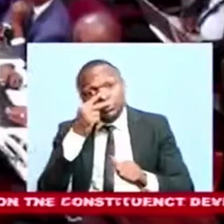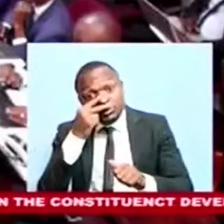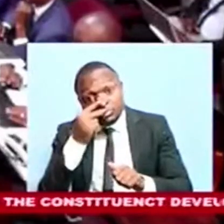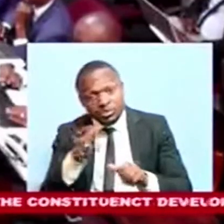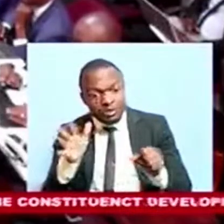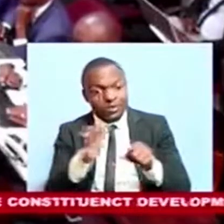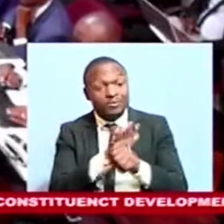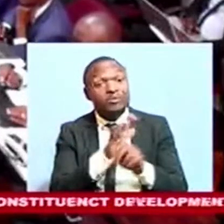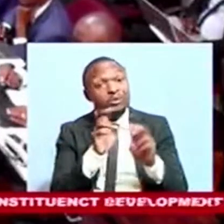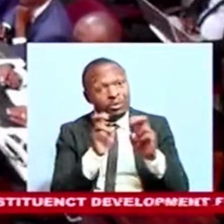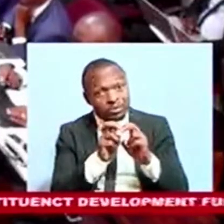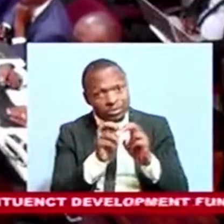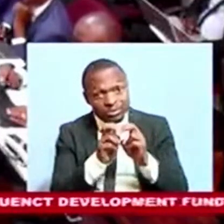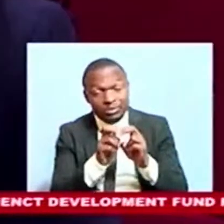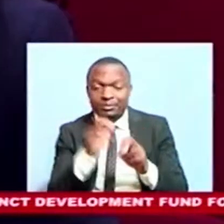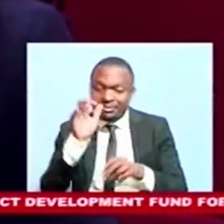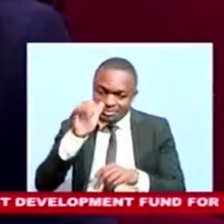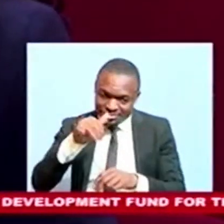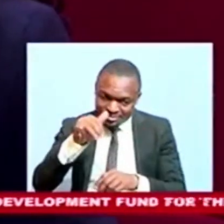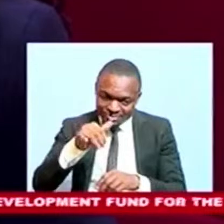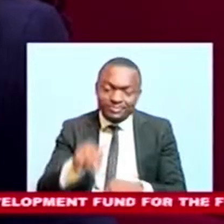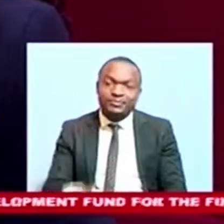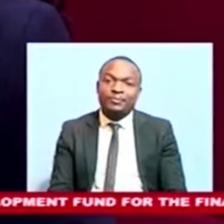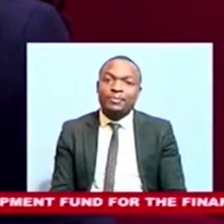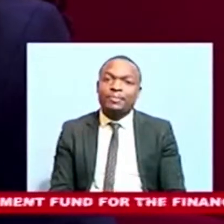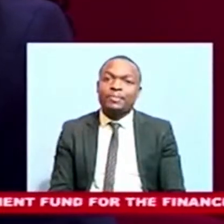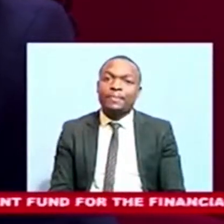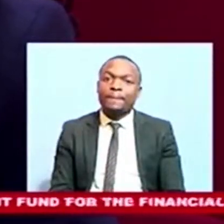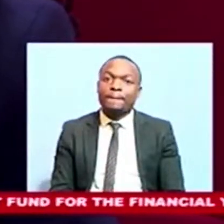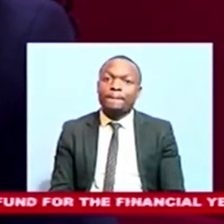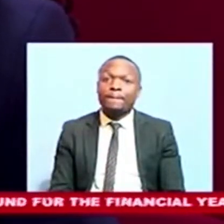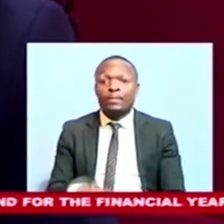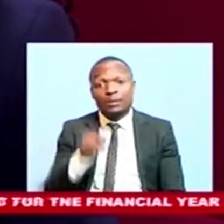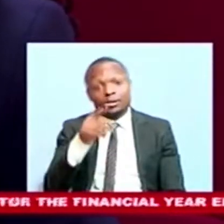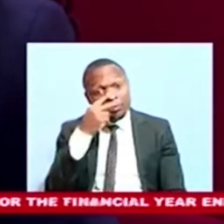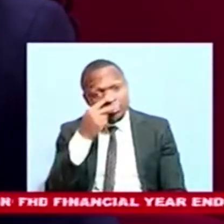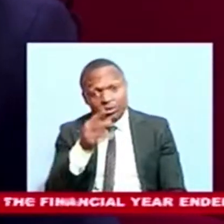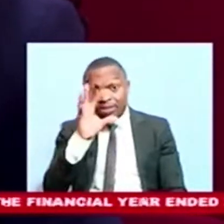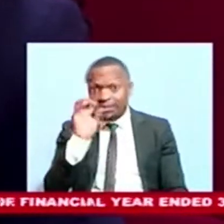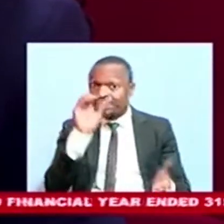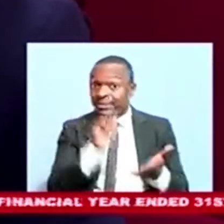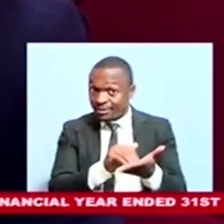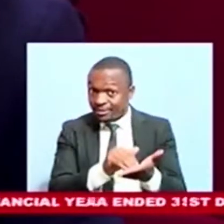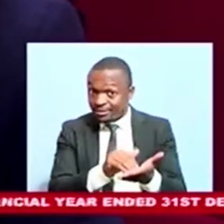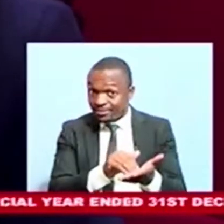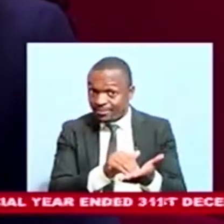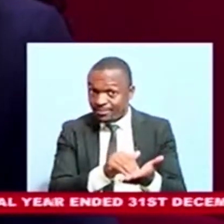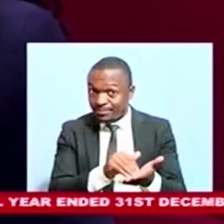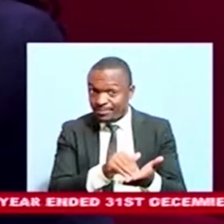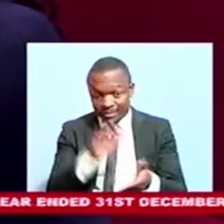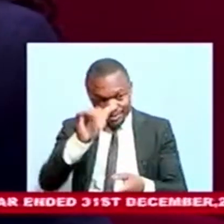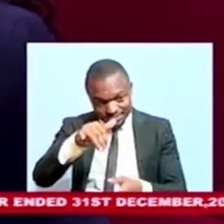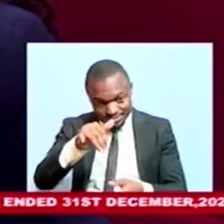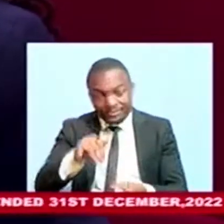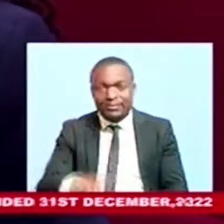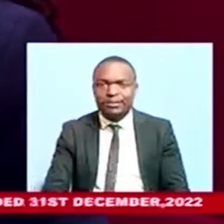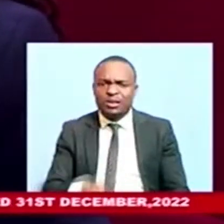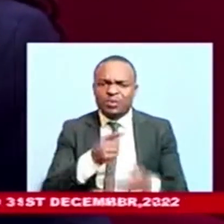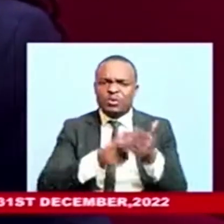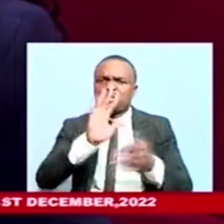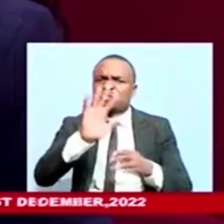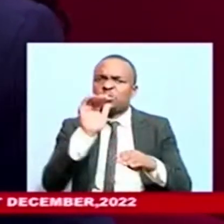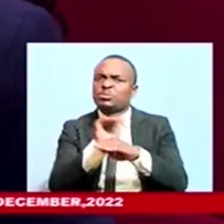contract? Yes. And then eventually you saw the 50,000? Yes. What was your